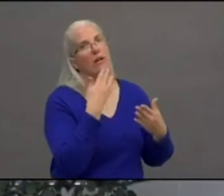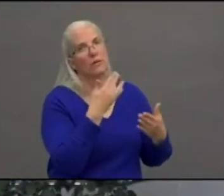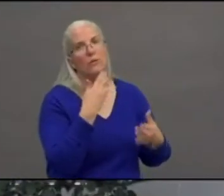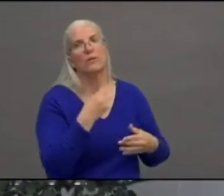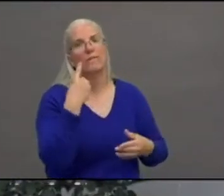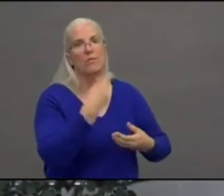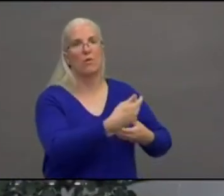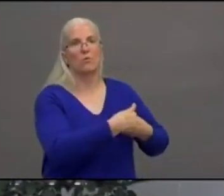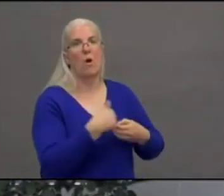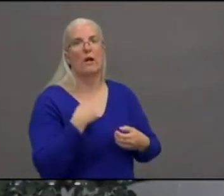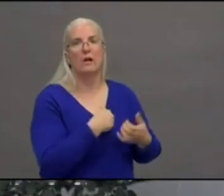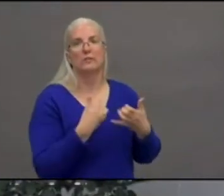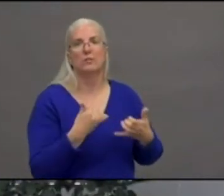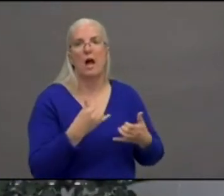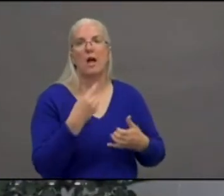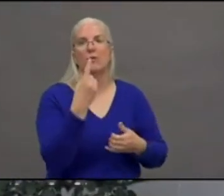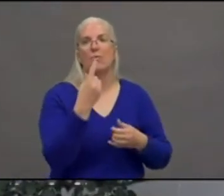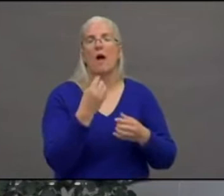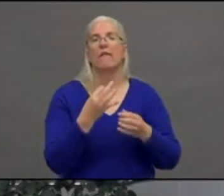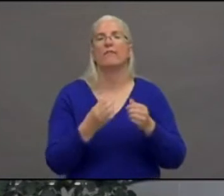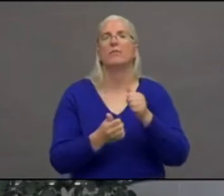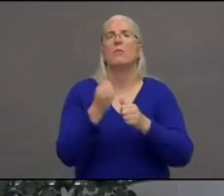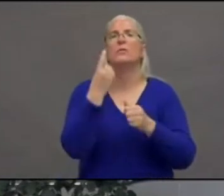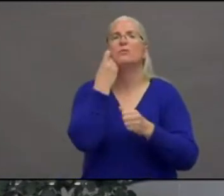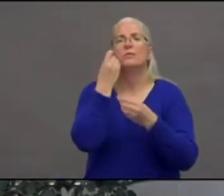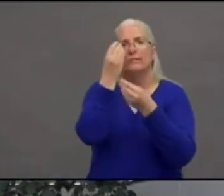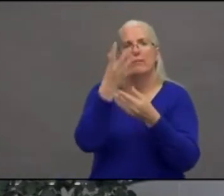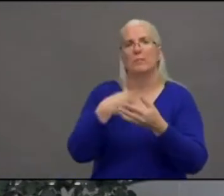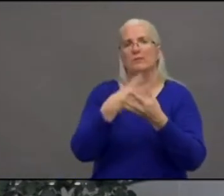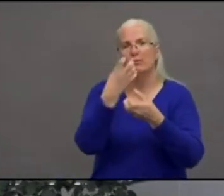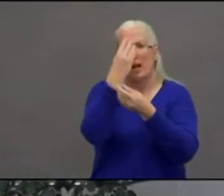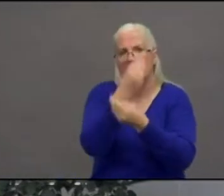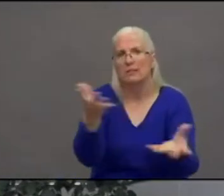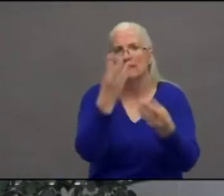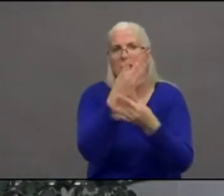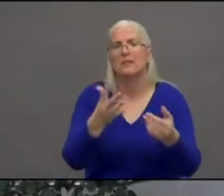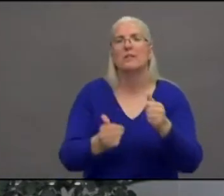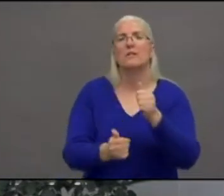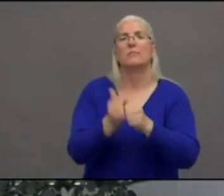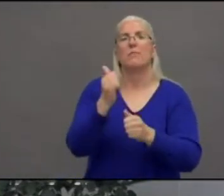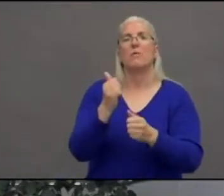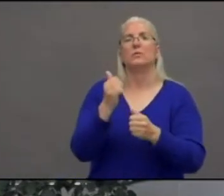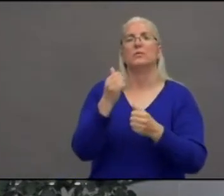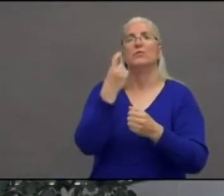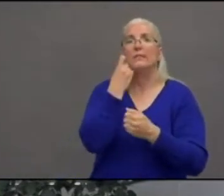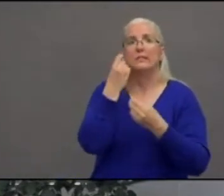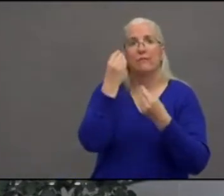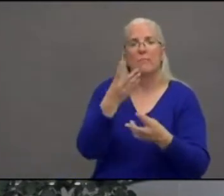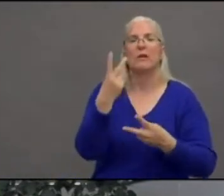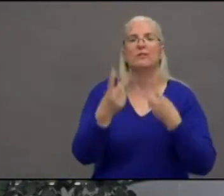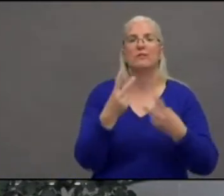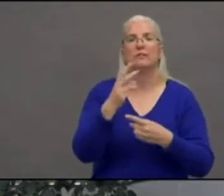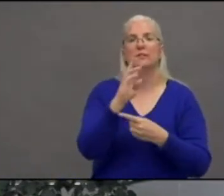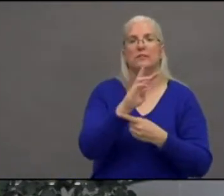latest information on COVID-19, please visit the county's website at